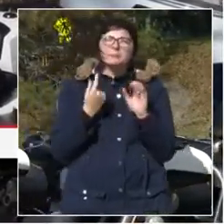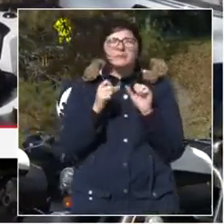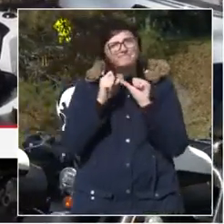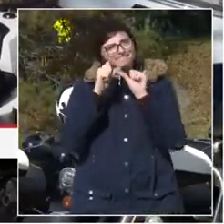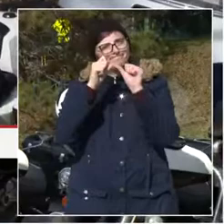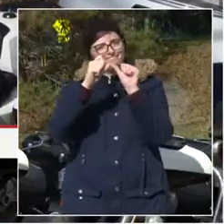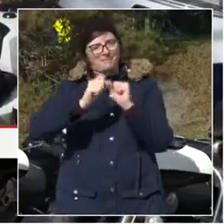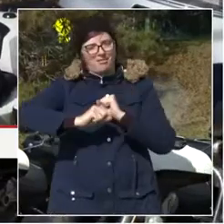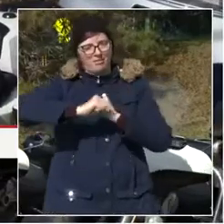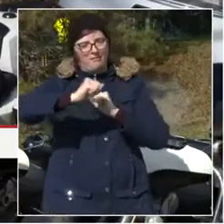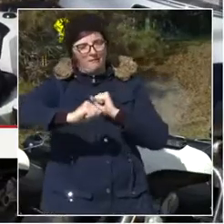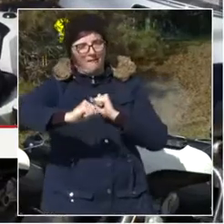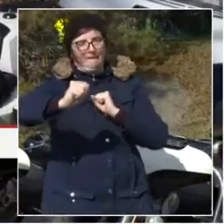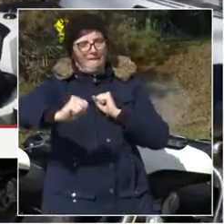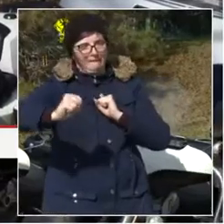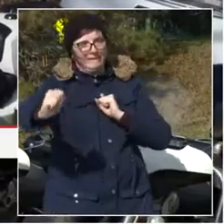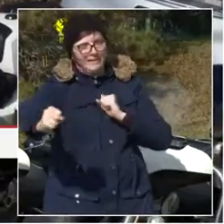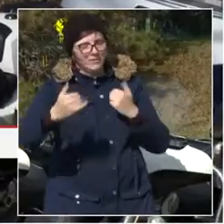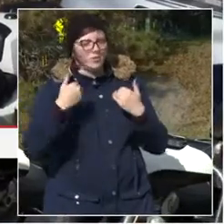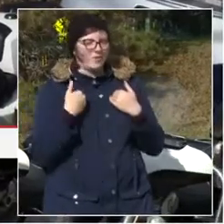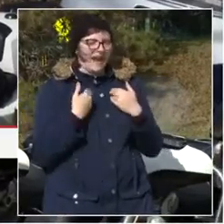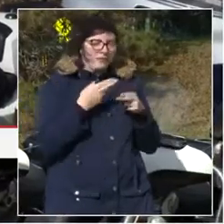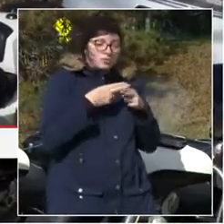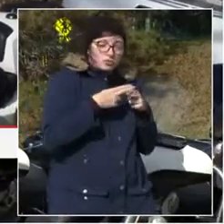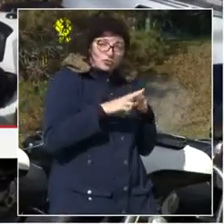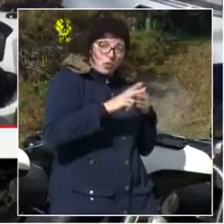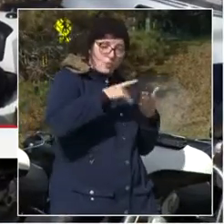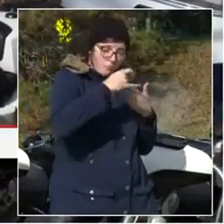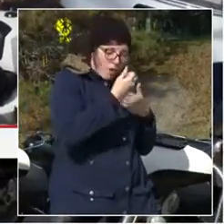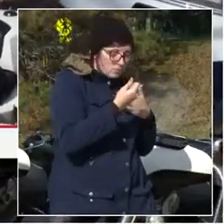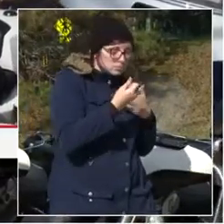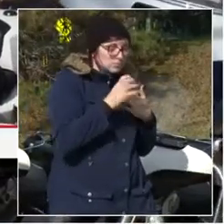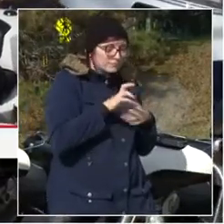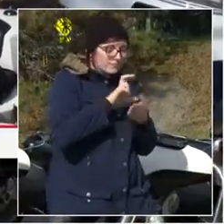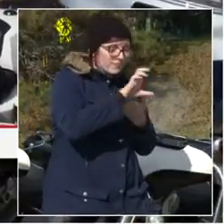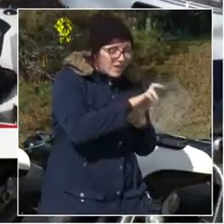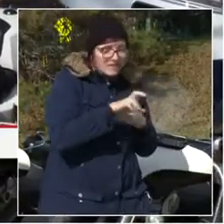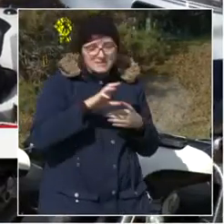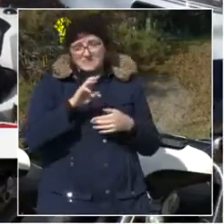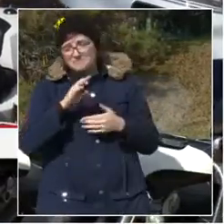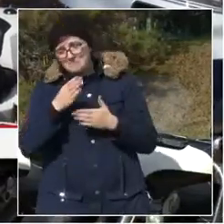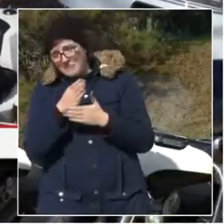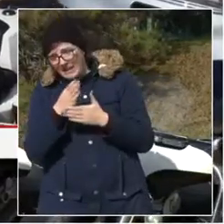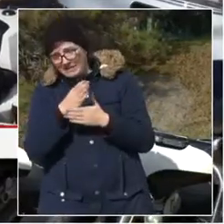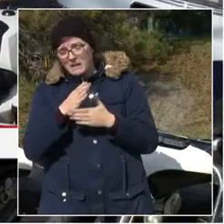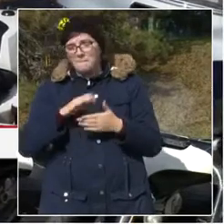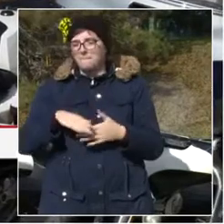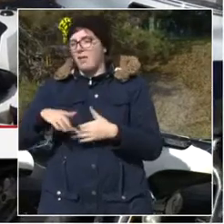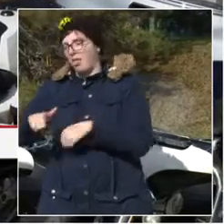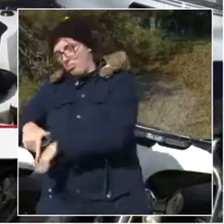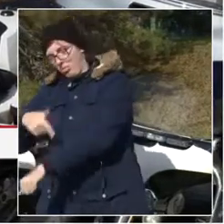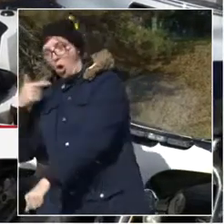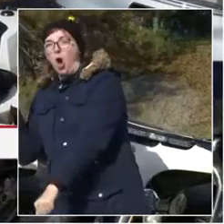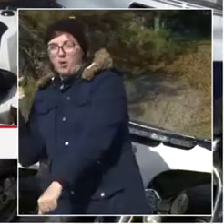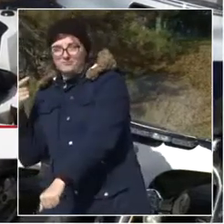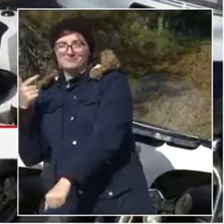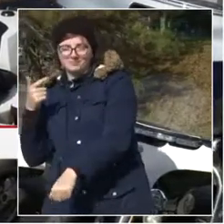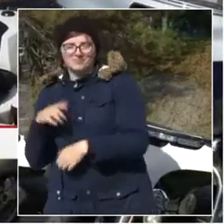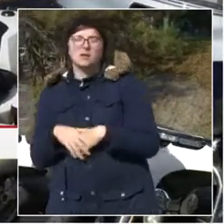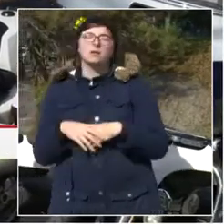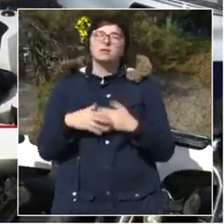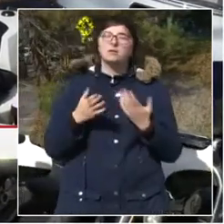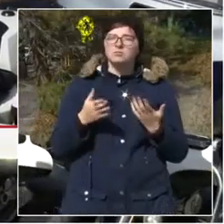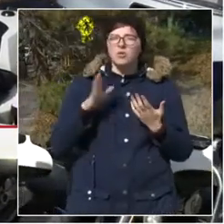long time. So we have some short, medium, and long-term investments here. And what the president's